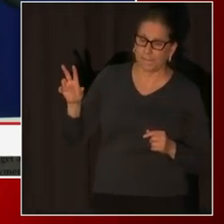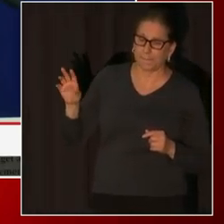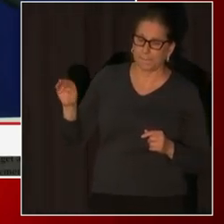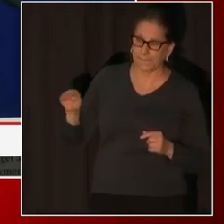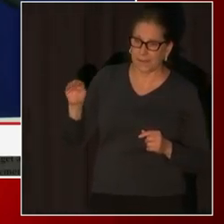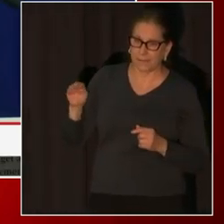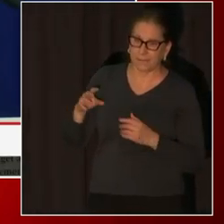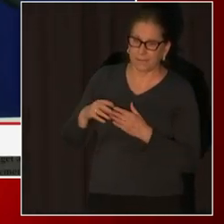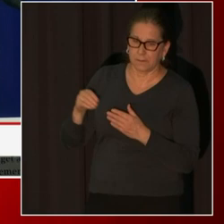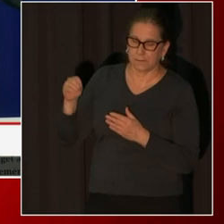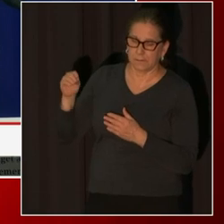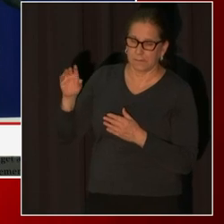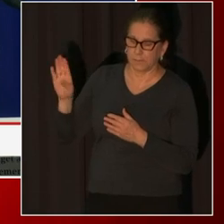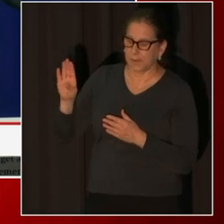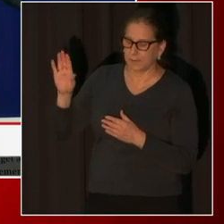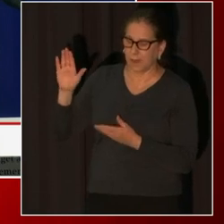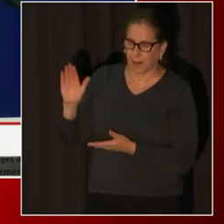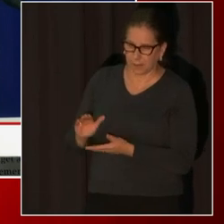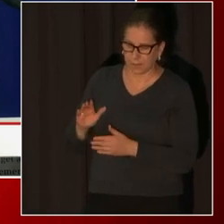So 1.23 million.